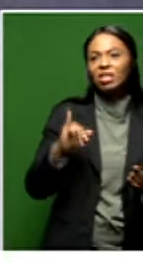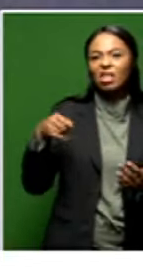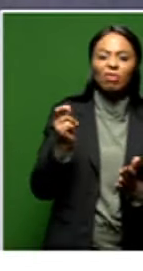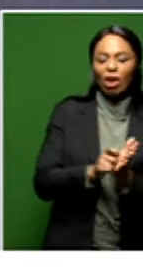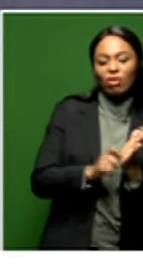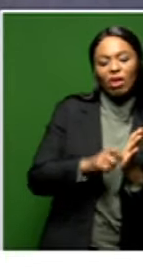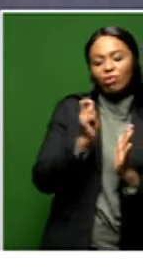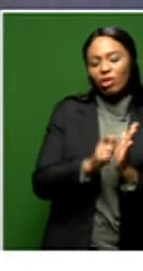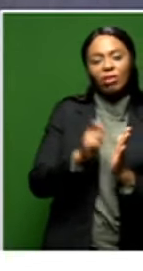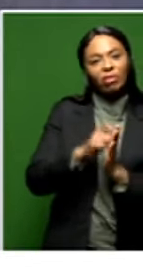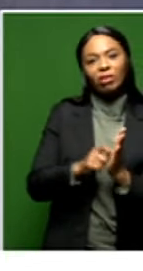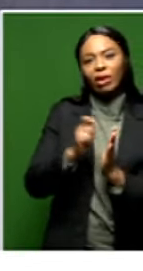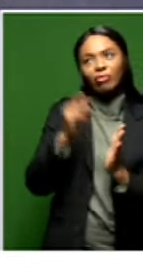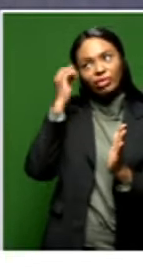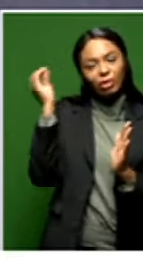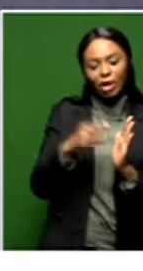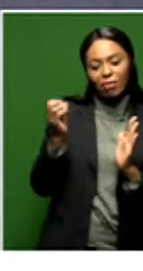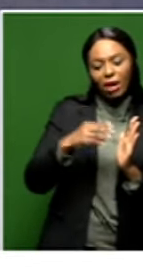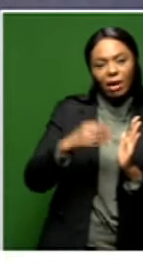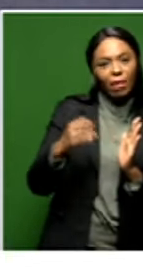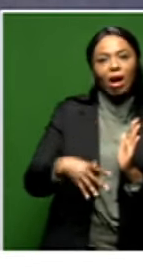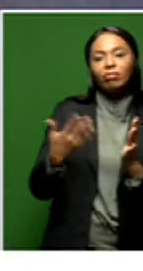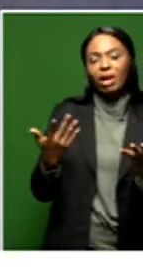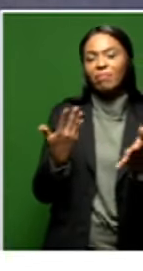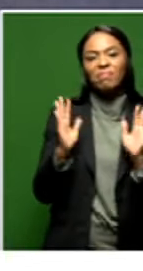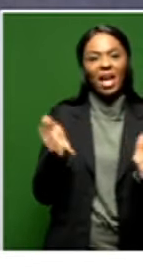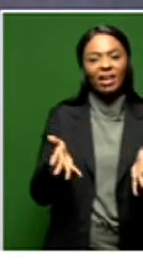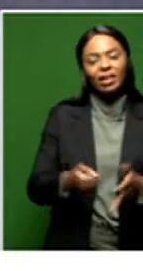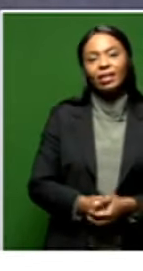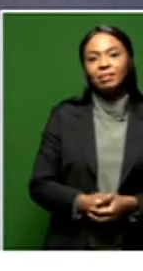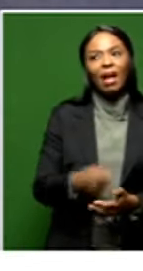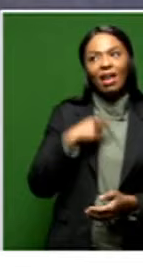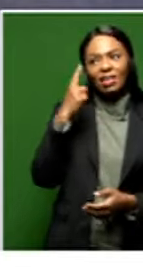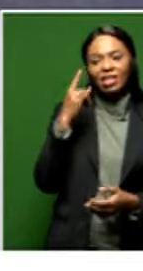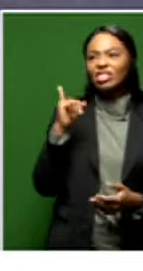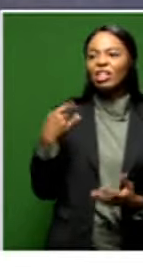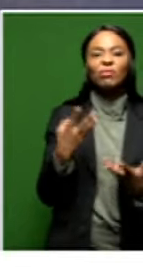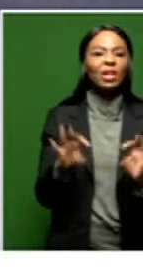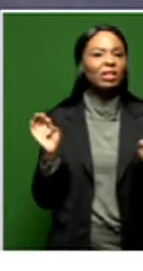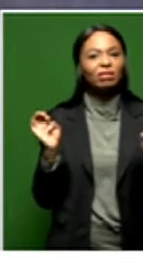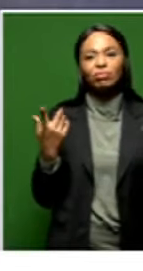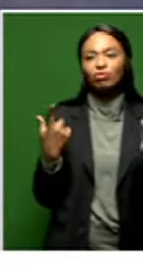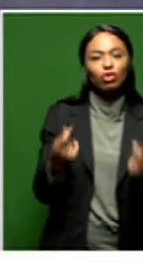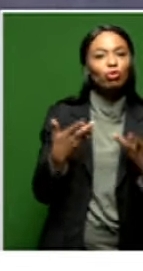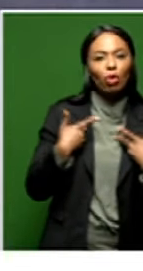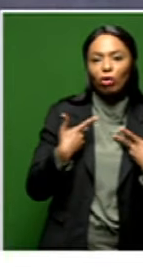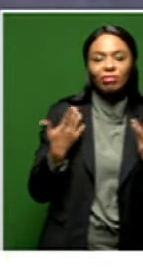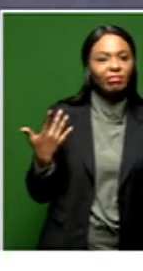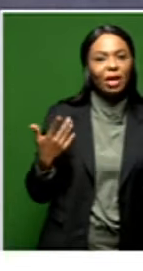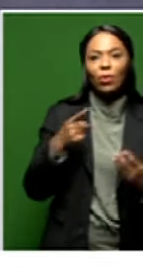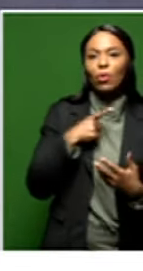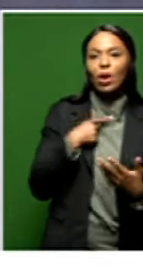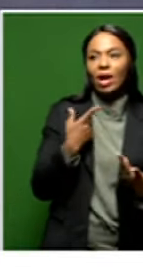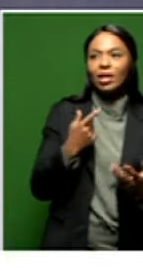and sing the stuff that you want to do. So I think that's been really freeing for me in that regard, that I haven't